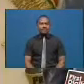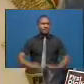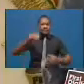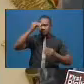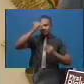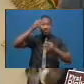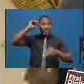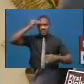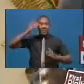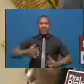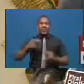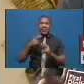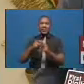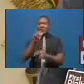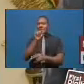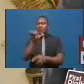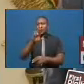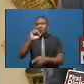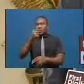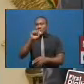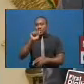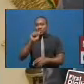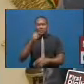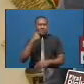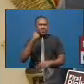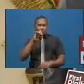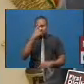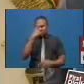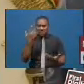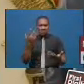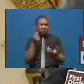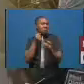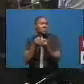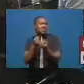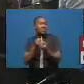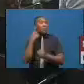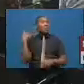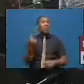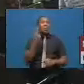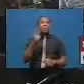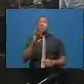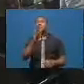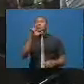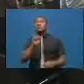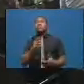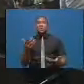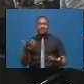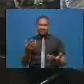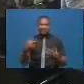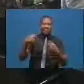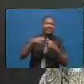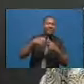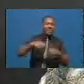Information Minister Mr. Mahama Ayariga says the government has been subsidizing the utilities to cushion the effects